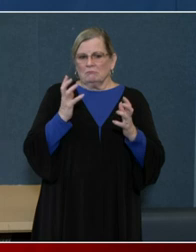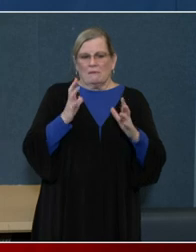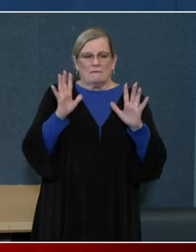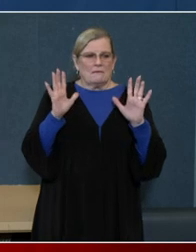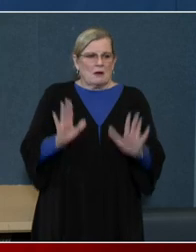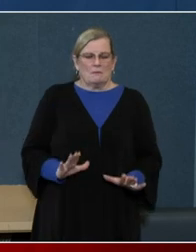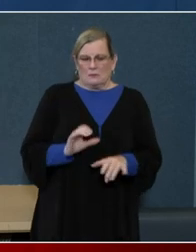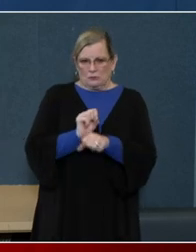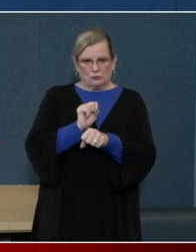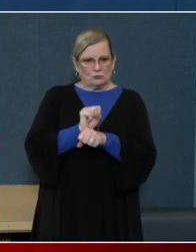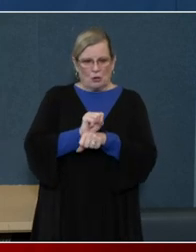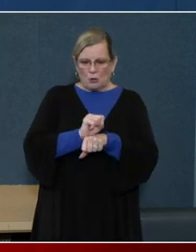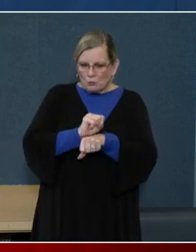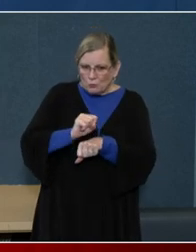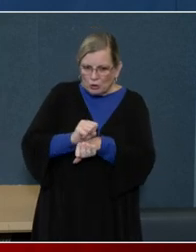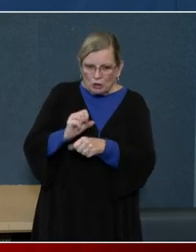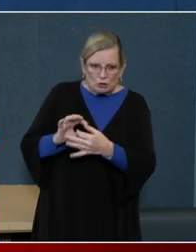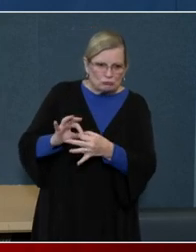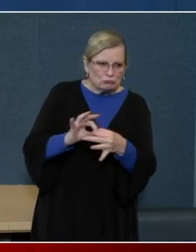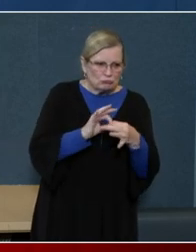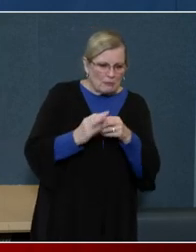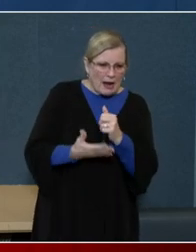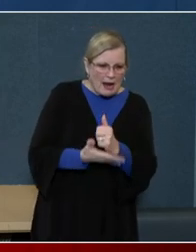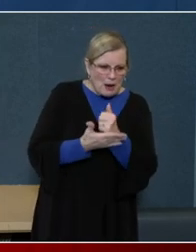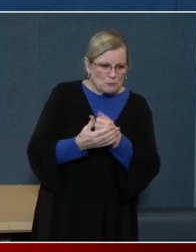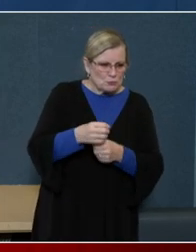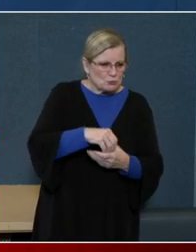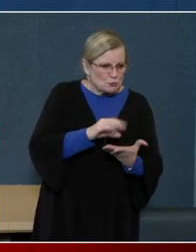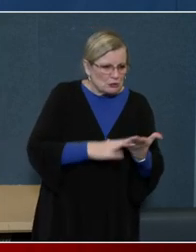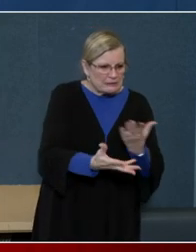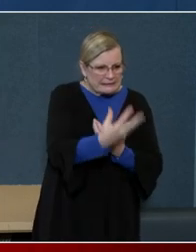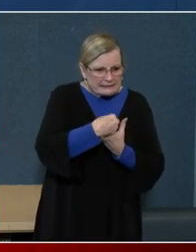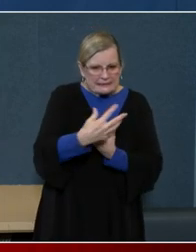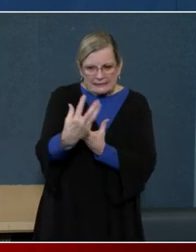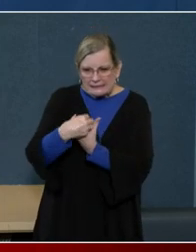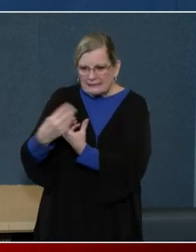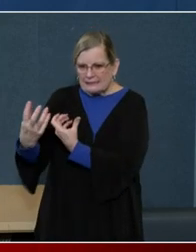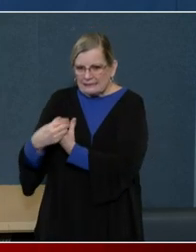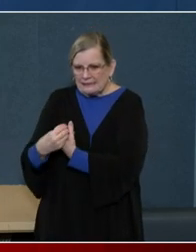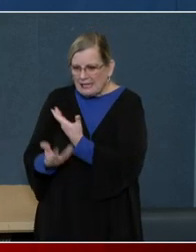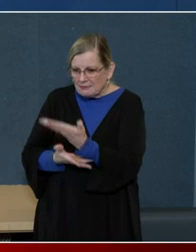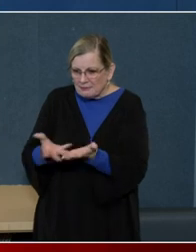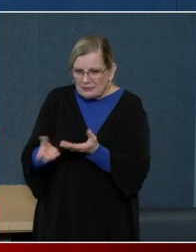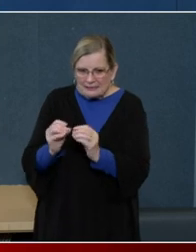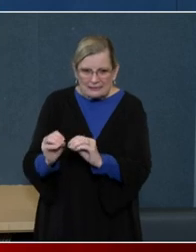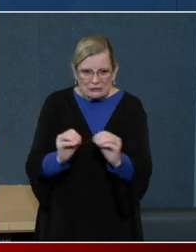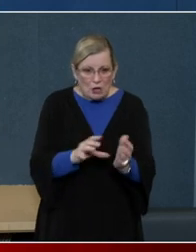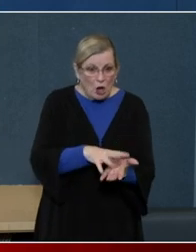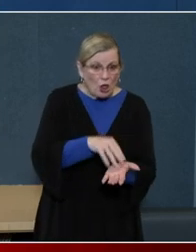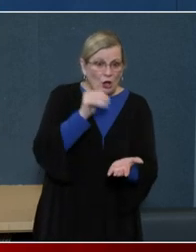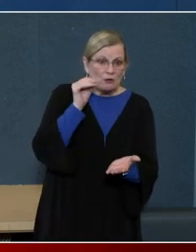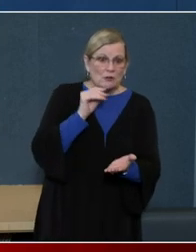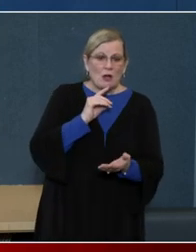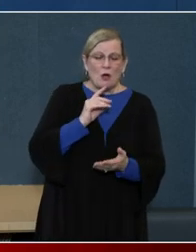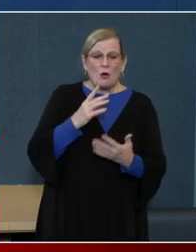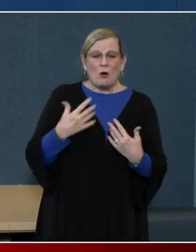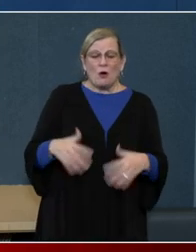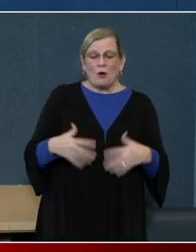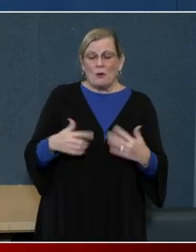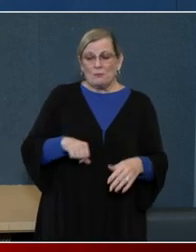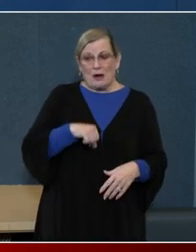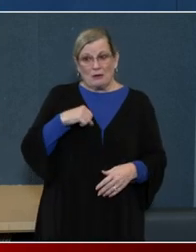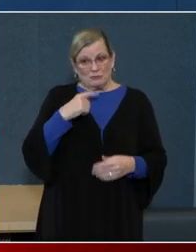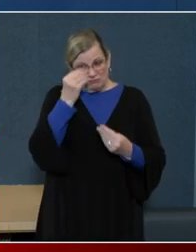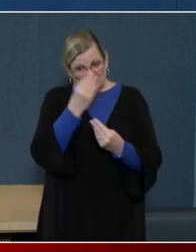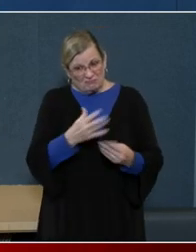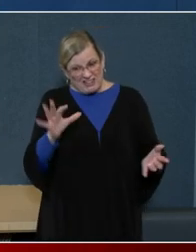and families be more engaged during this pandemic. And so we're proud that over 92% of our students are regularly logging